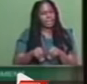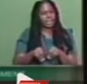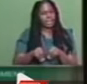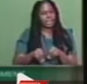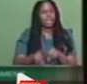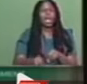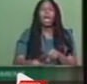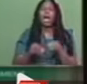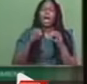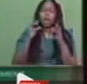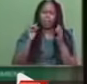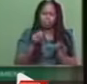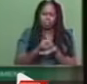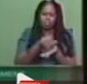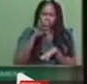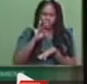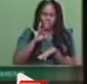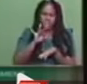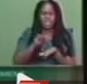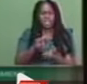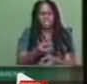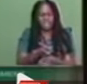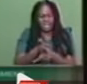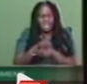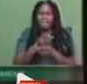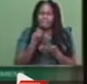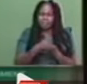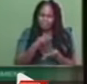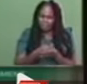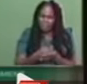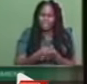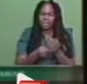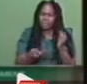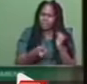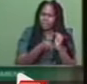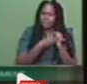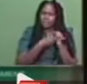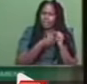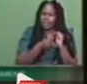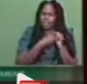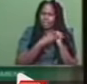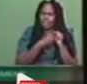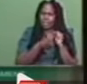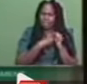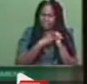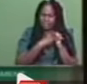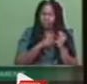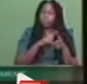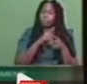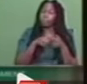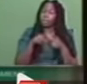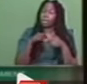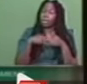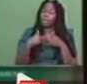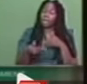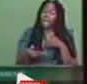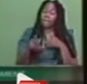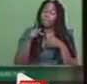passed. Took the PNM government coming into office several years before they